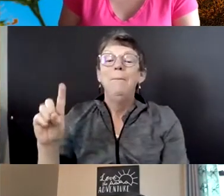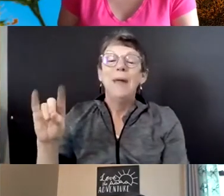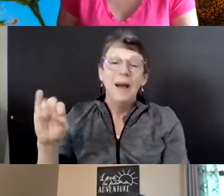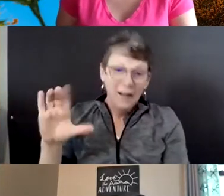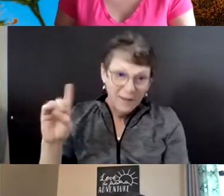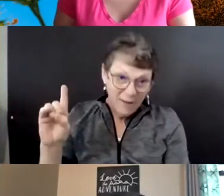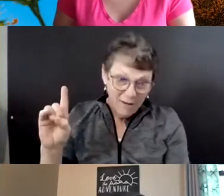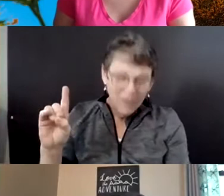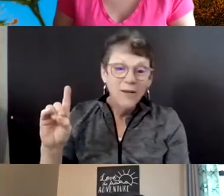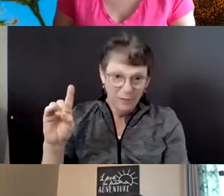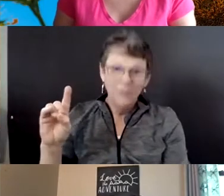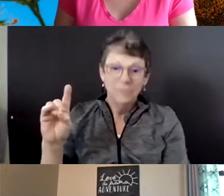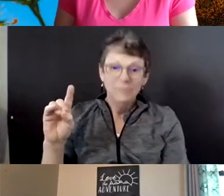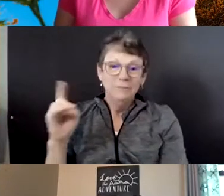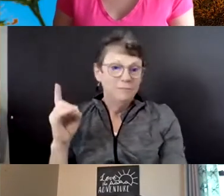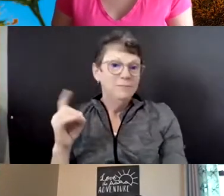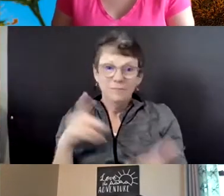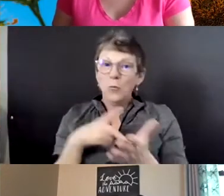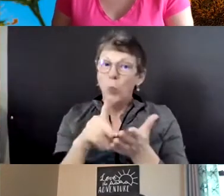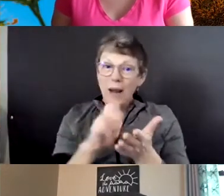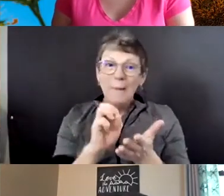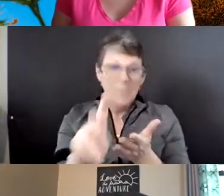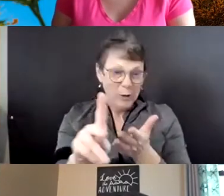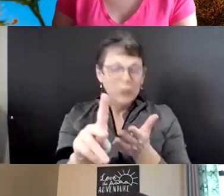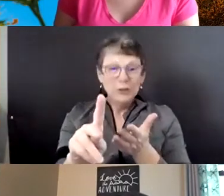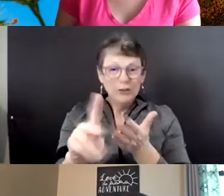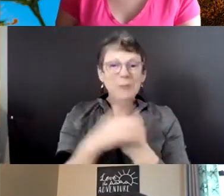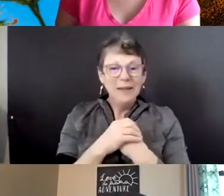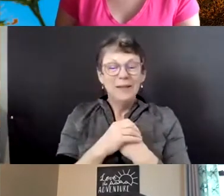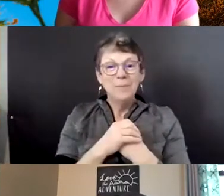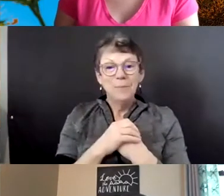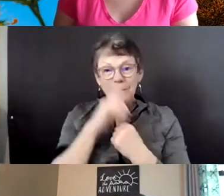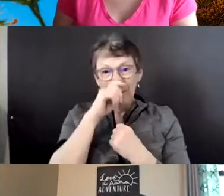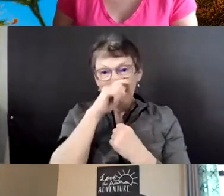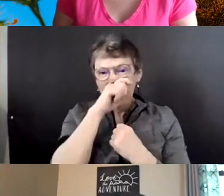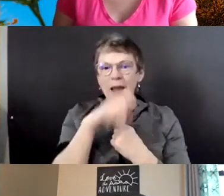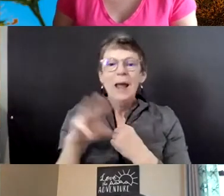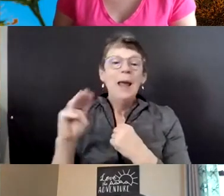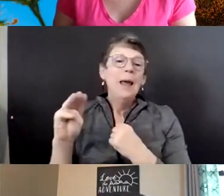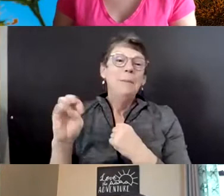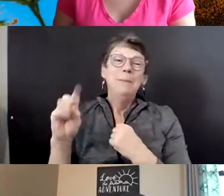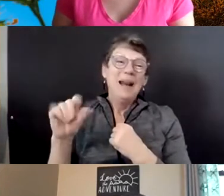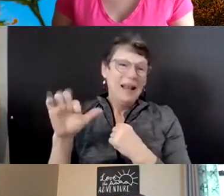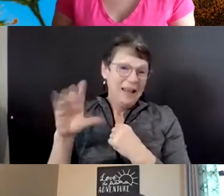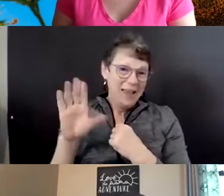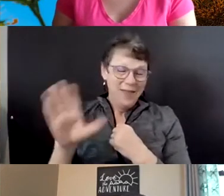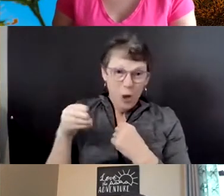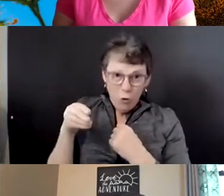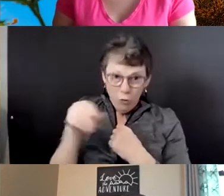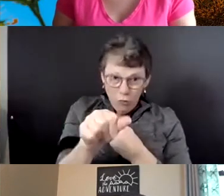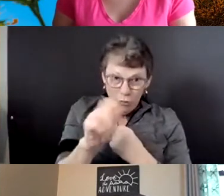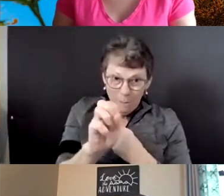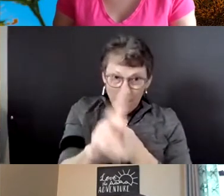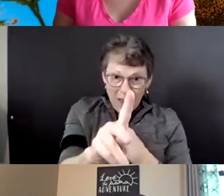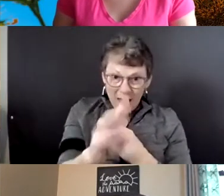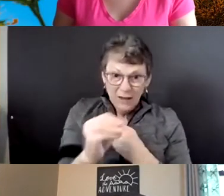single year. We'll probably be talking about it for years and years to come. Medicaid reimbursement rates, they're too low,